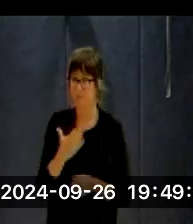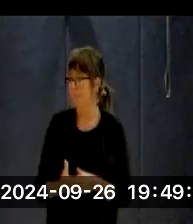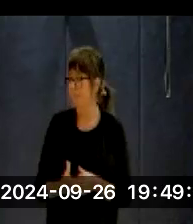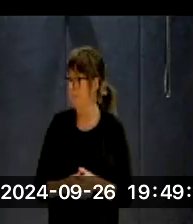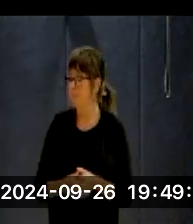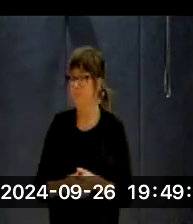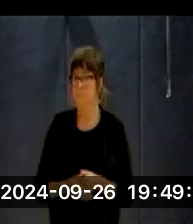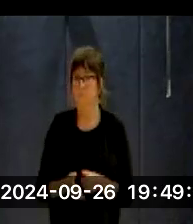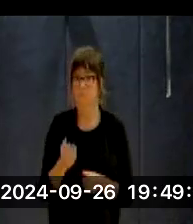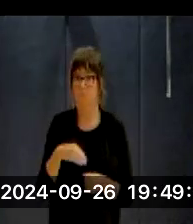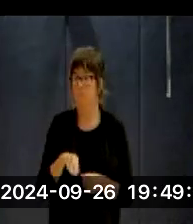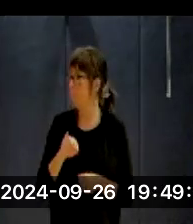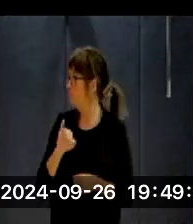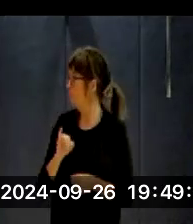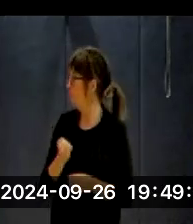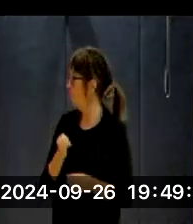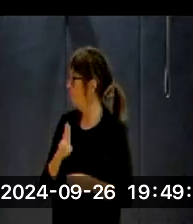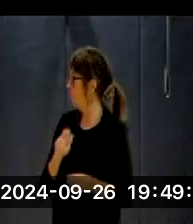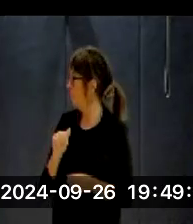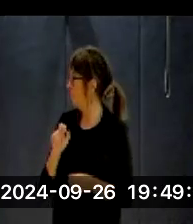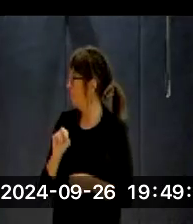Juan Campbell.